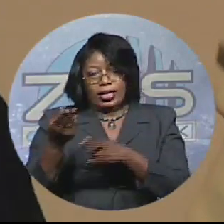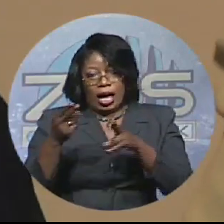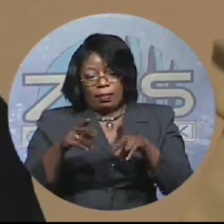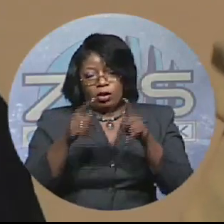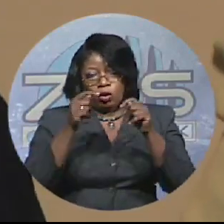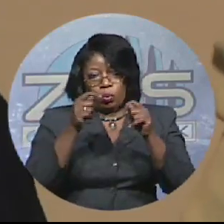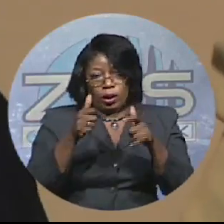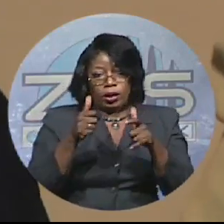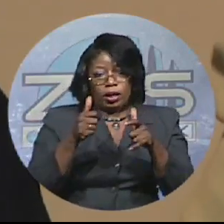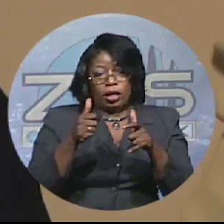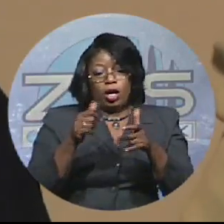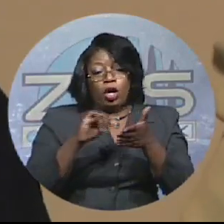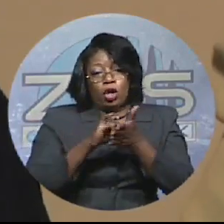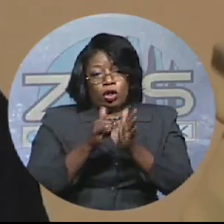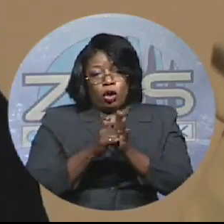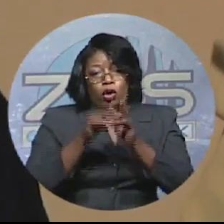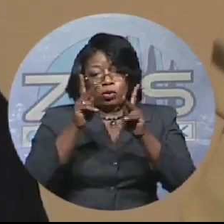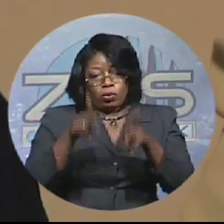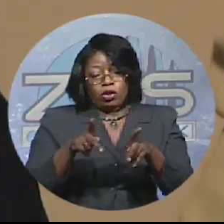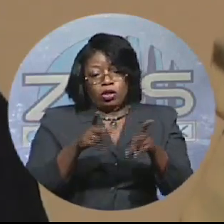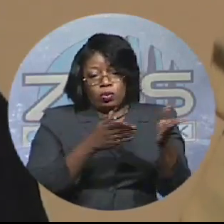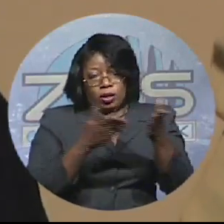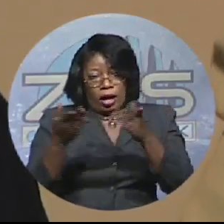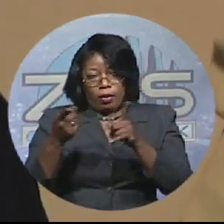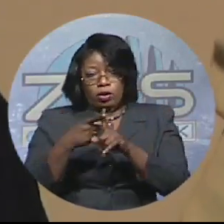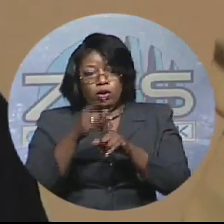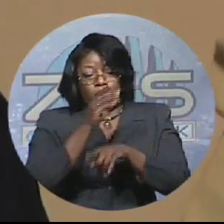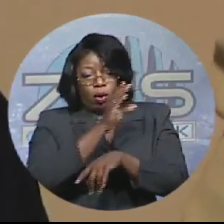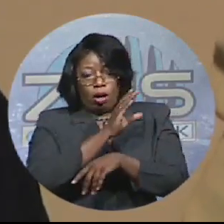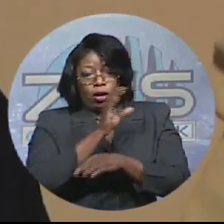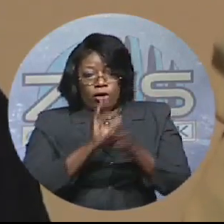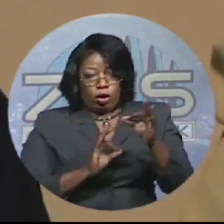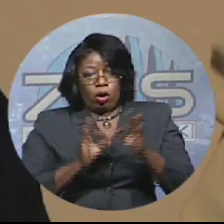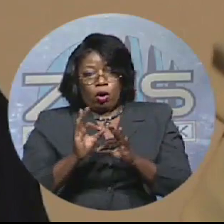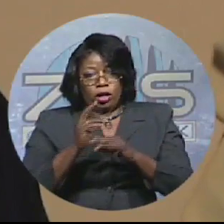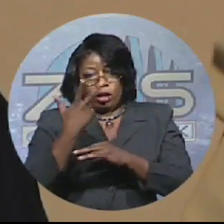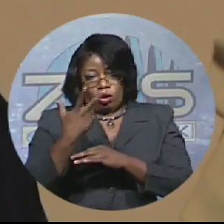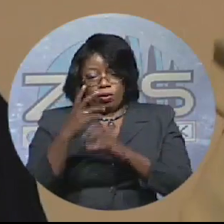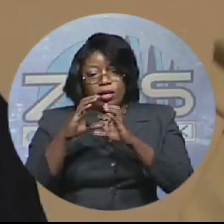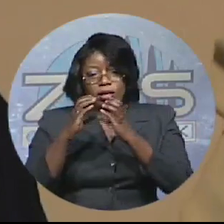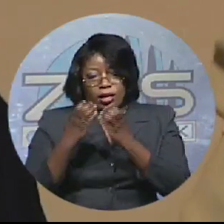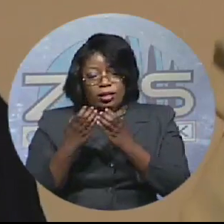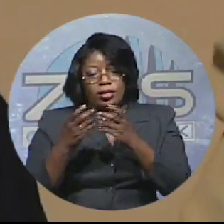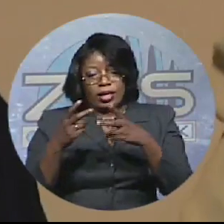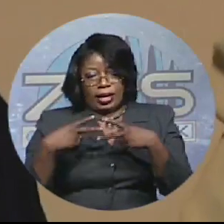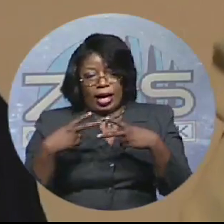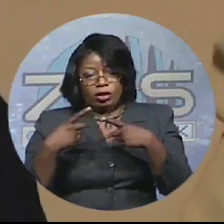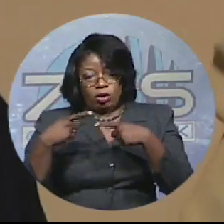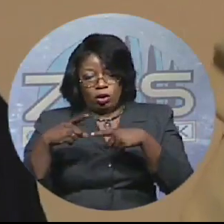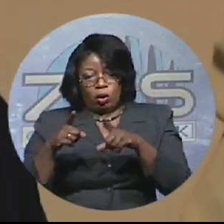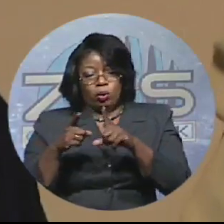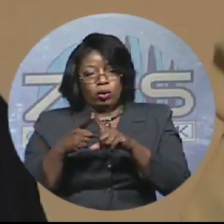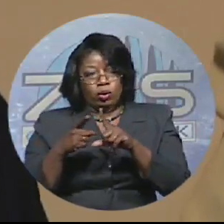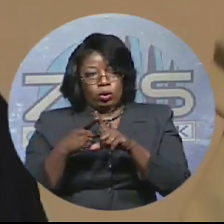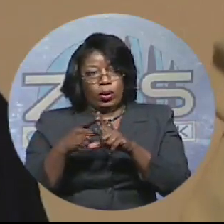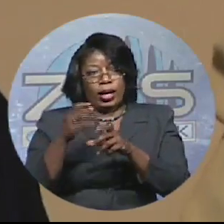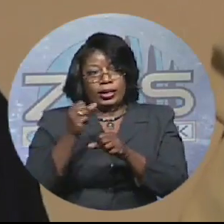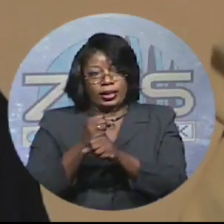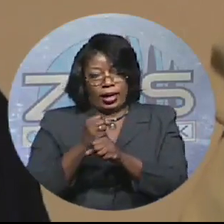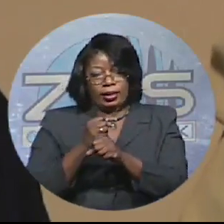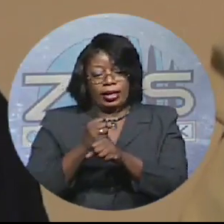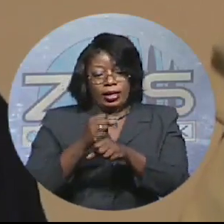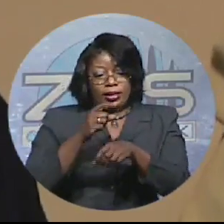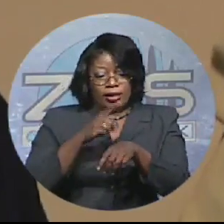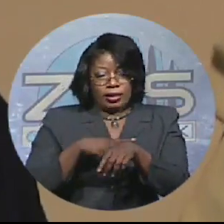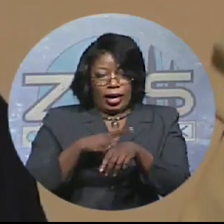how quickly those people were brought before the courts. And I'm certain there were three cases in point that you can go right to and get the date and times